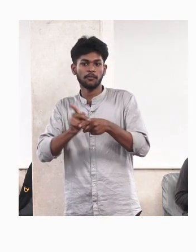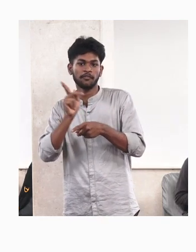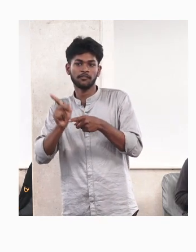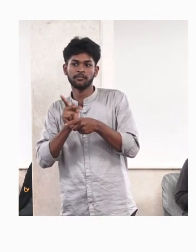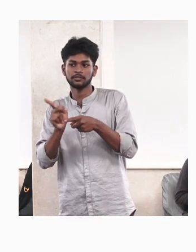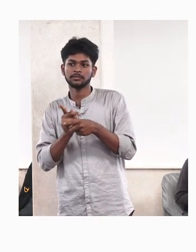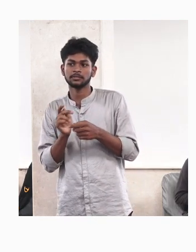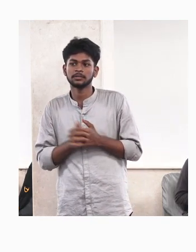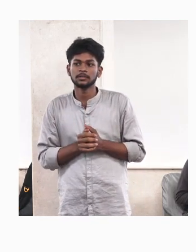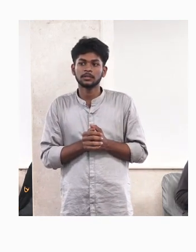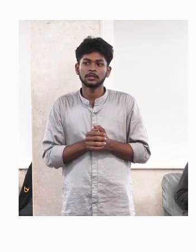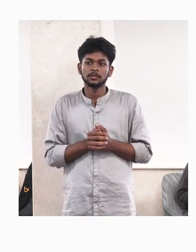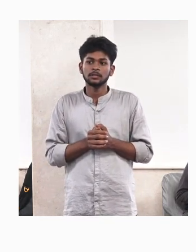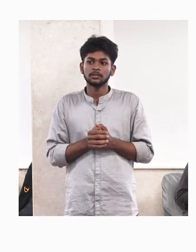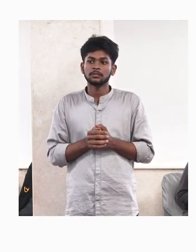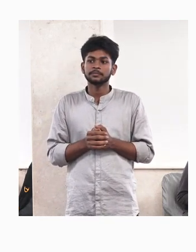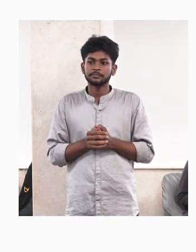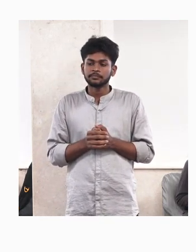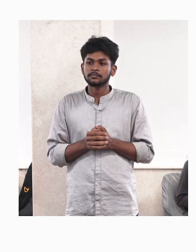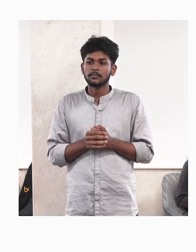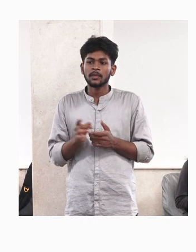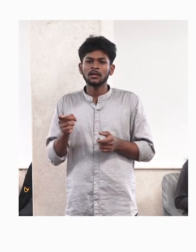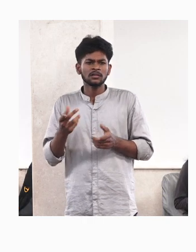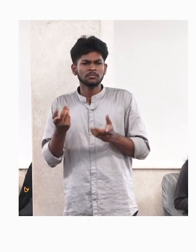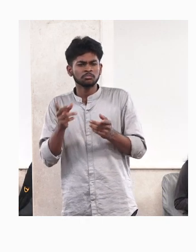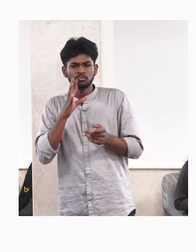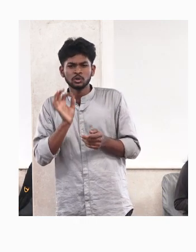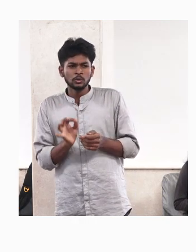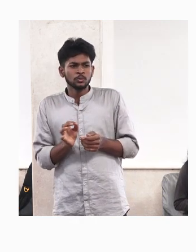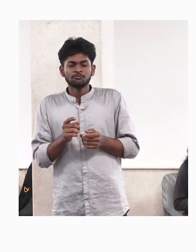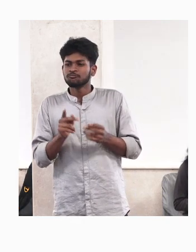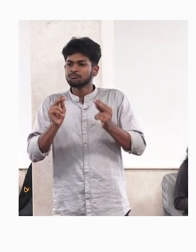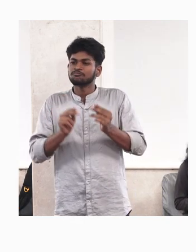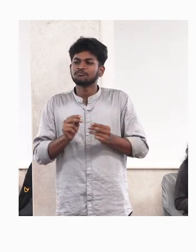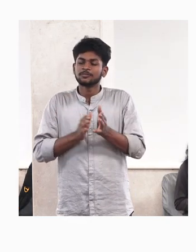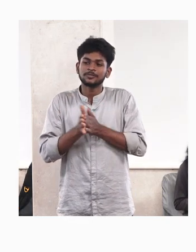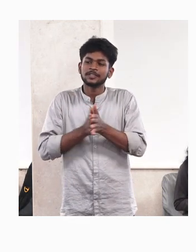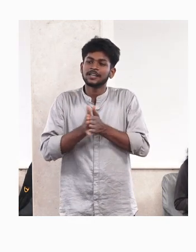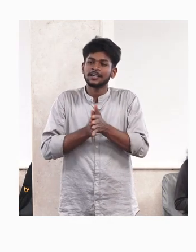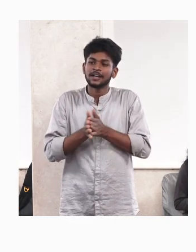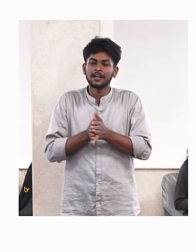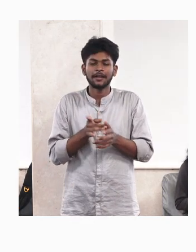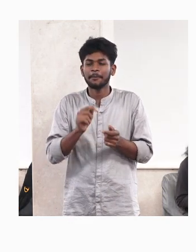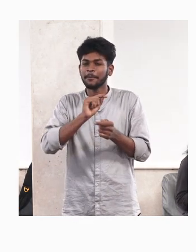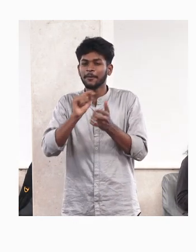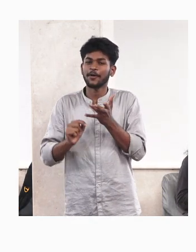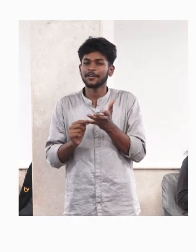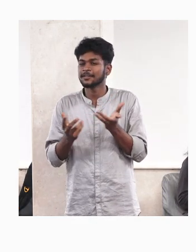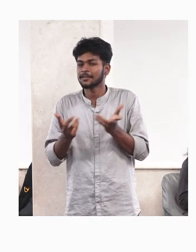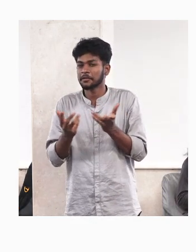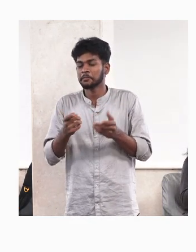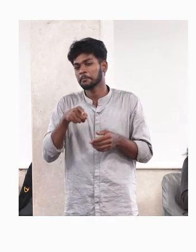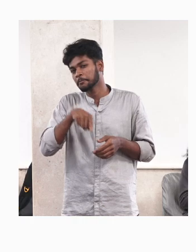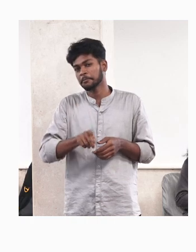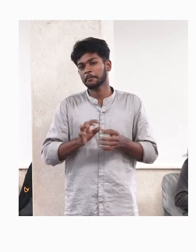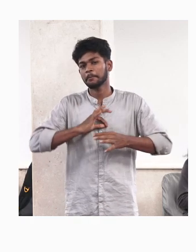So tolerance of uncertainty is really interesting because it means that you prepare